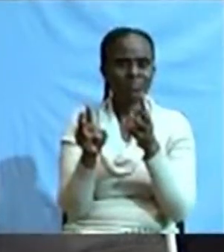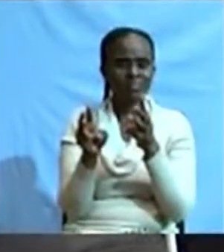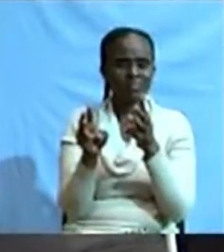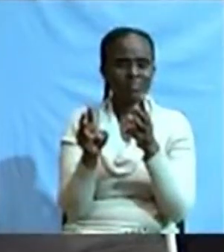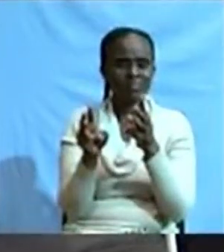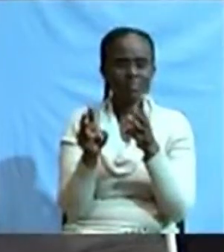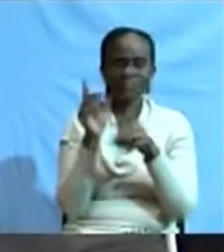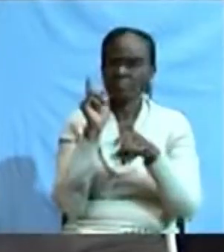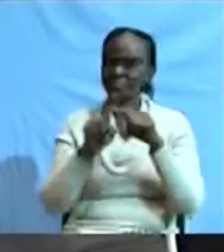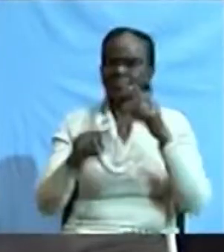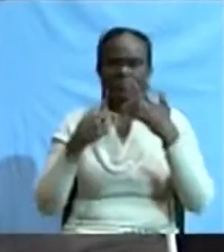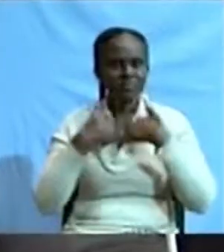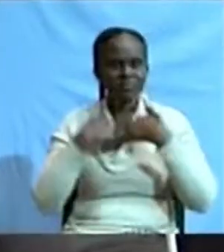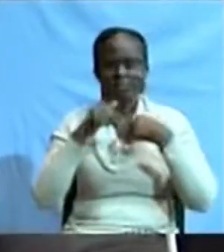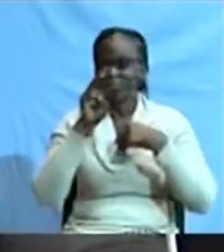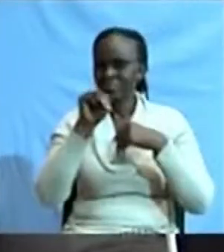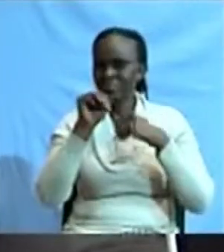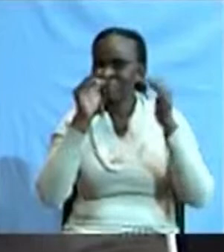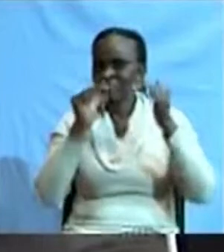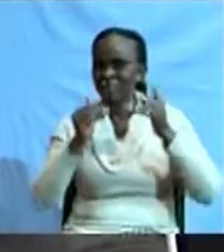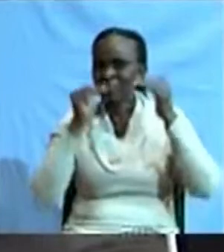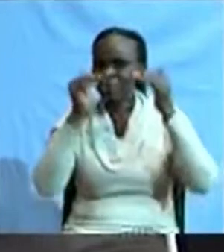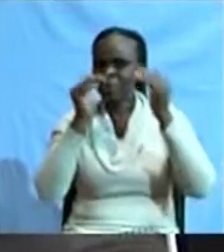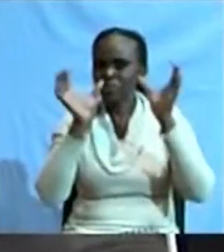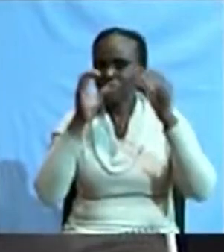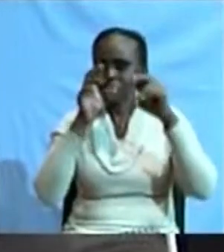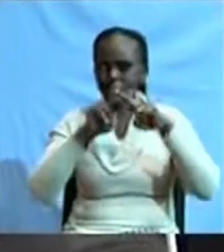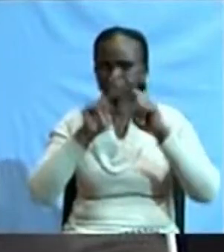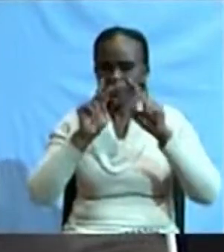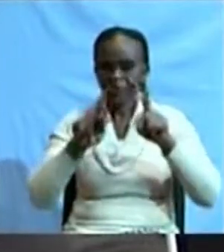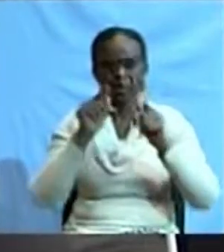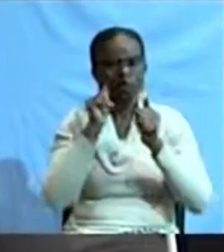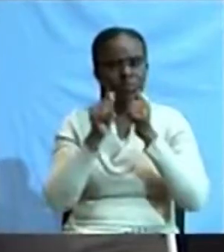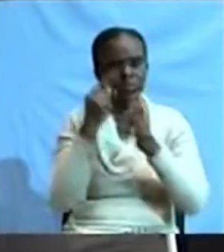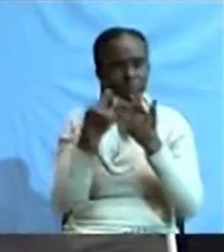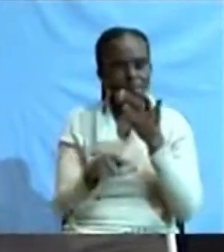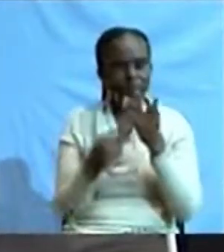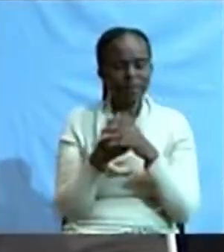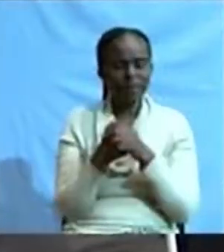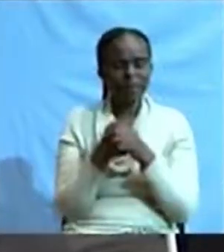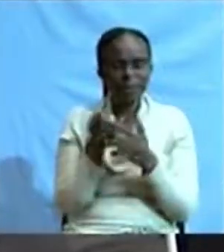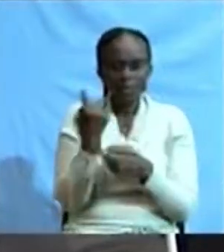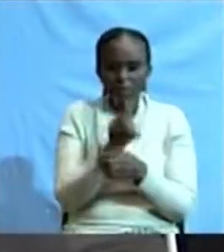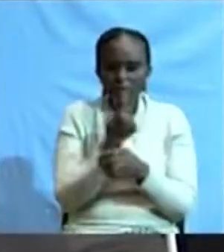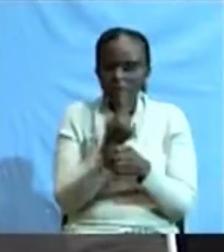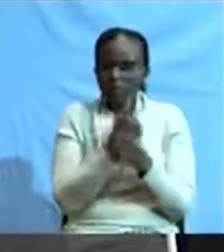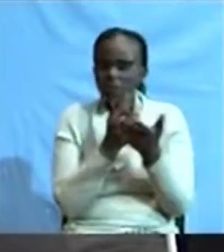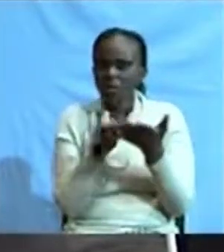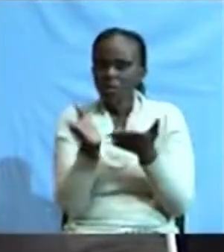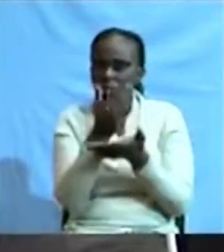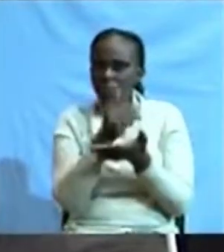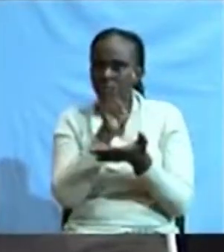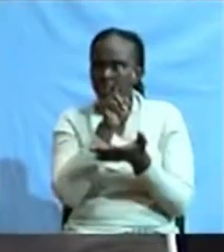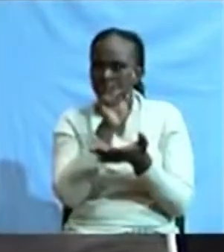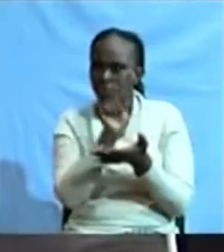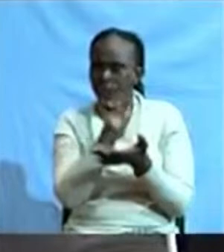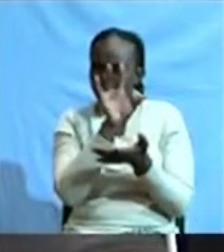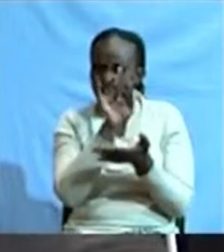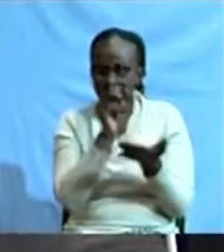you can't have a municipal council chair that is only collecting